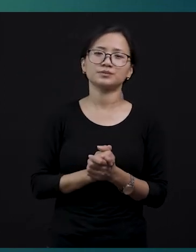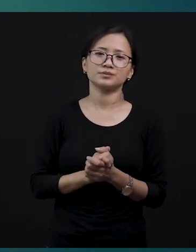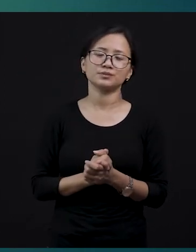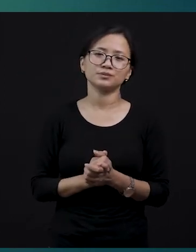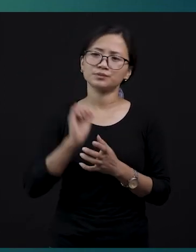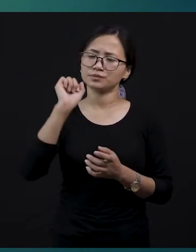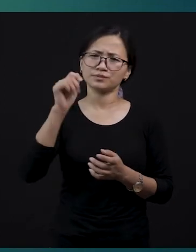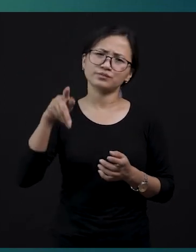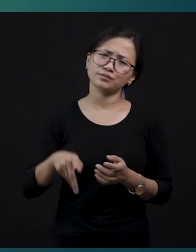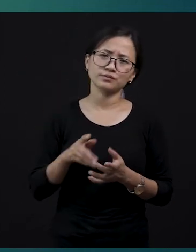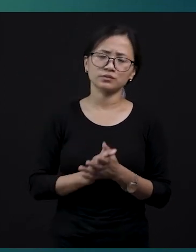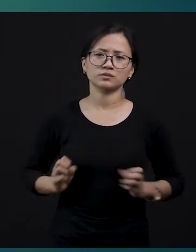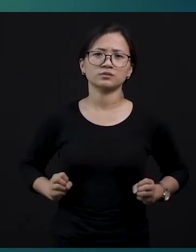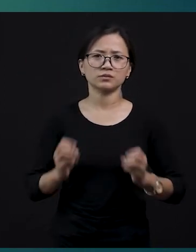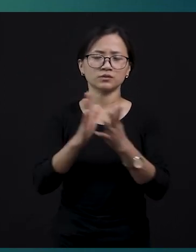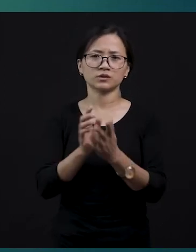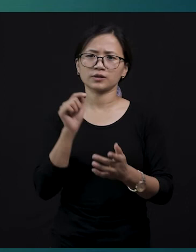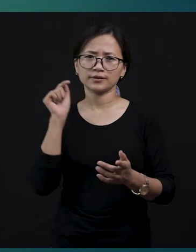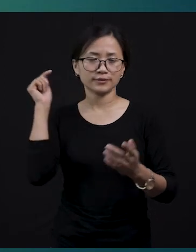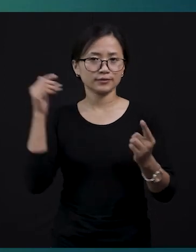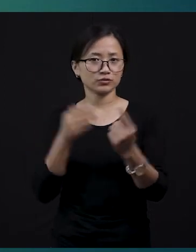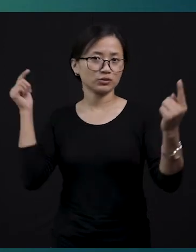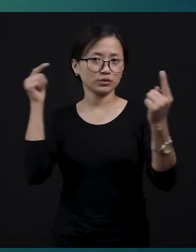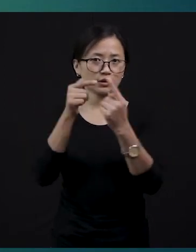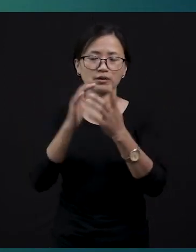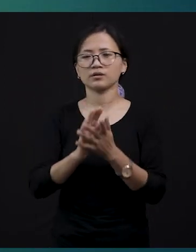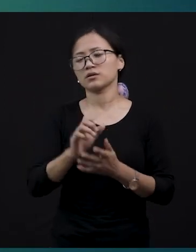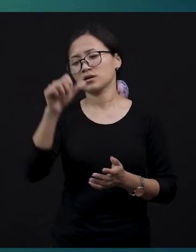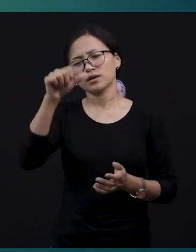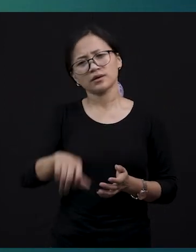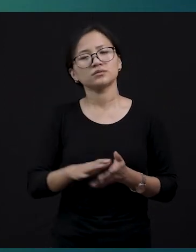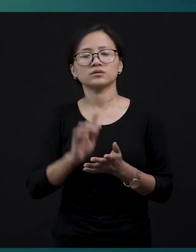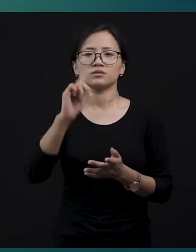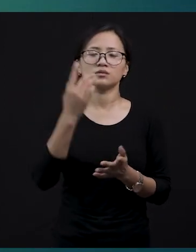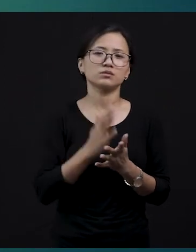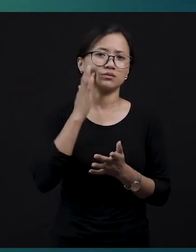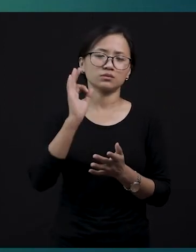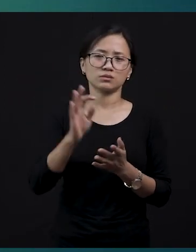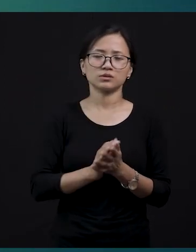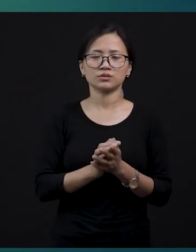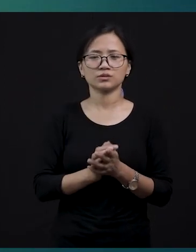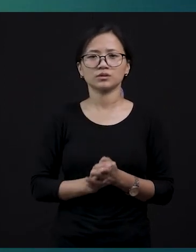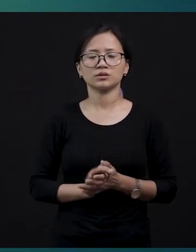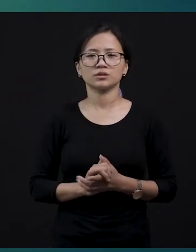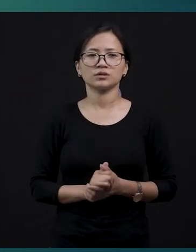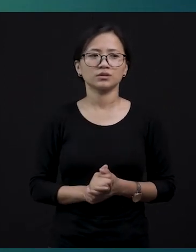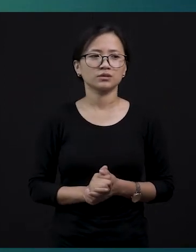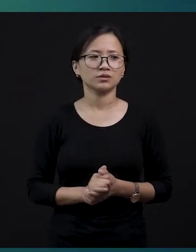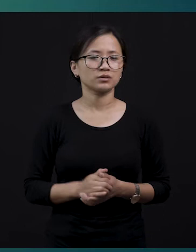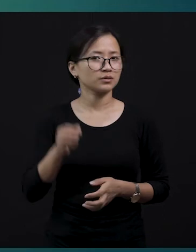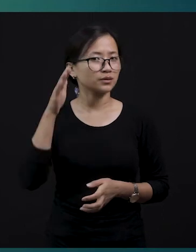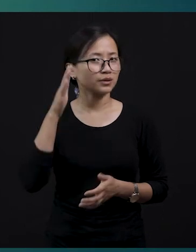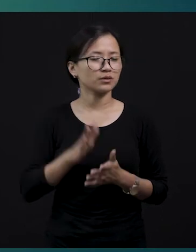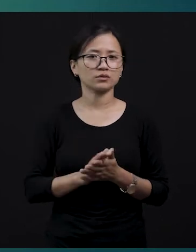coil itself and be ready to attack anyone, okay? But one more important thing about this rattlesnake is it can